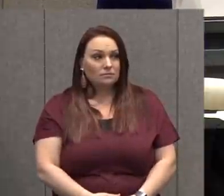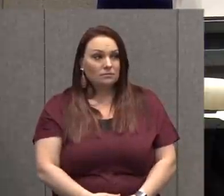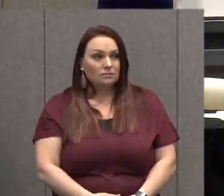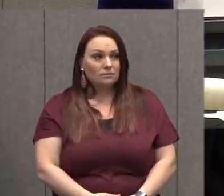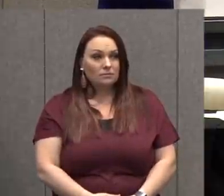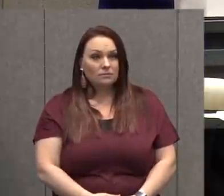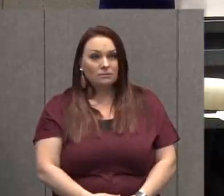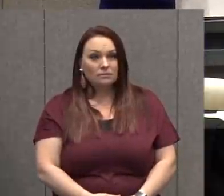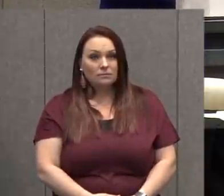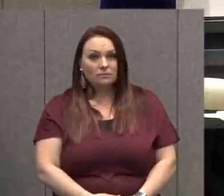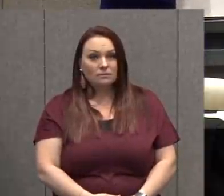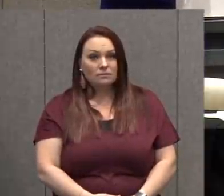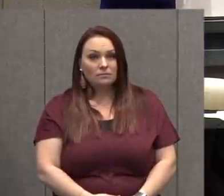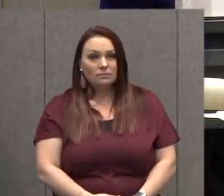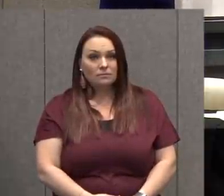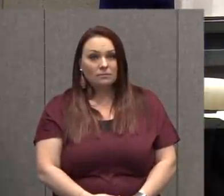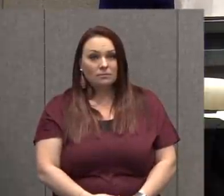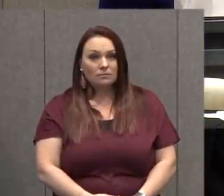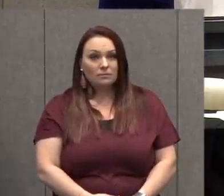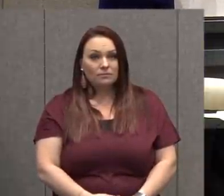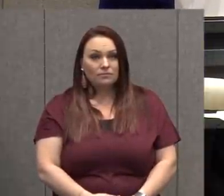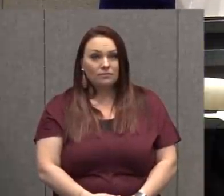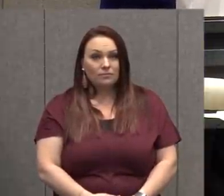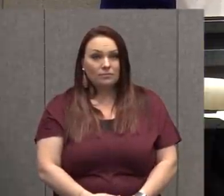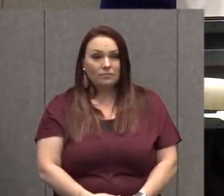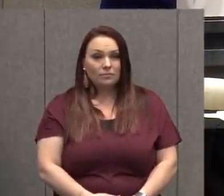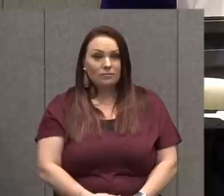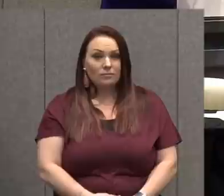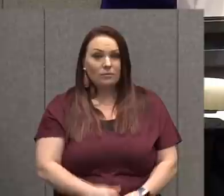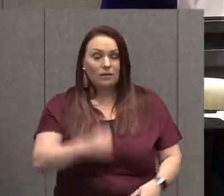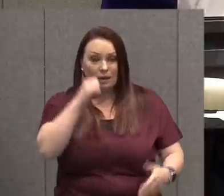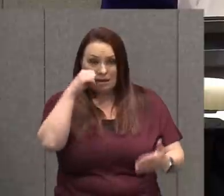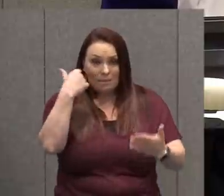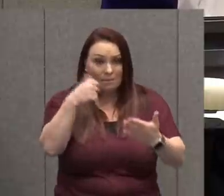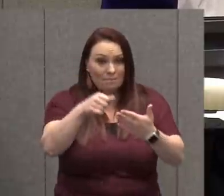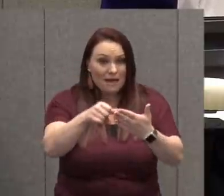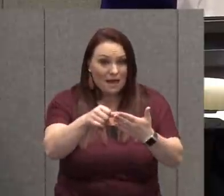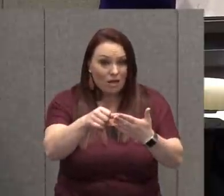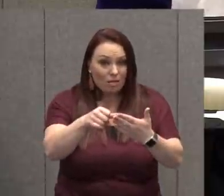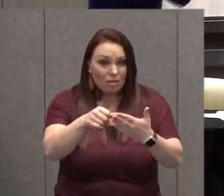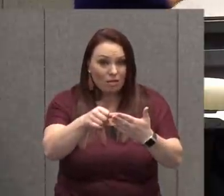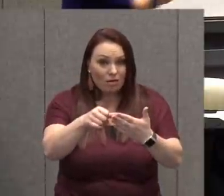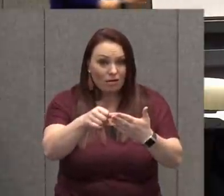How about a mail box?